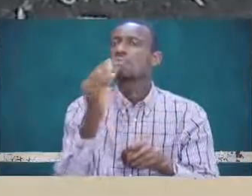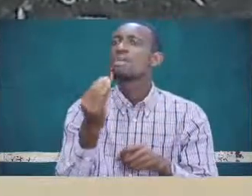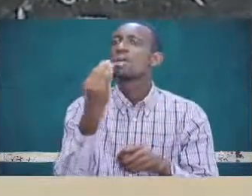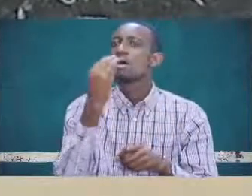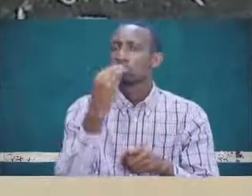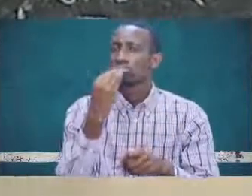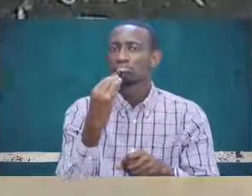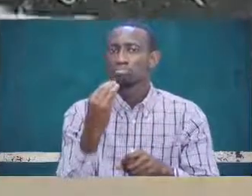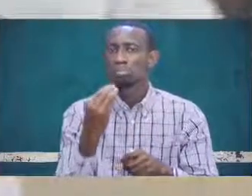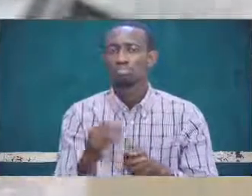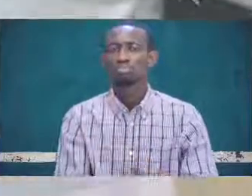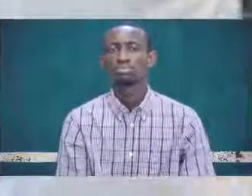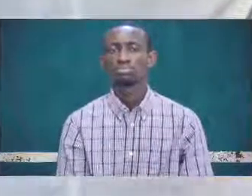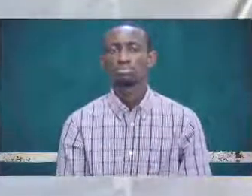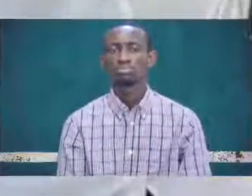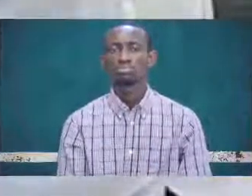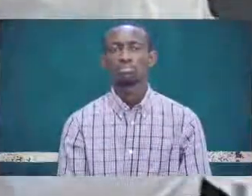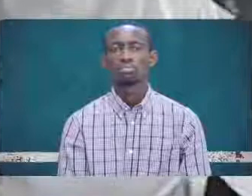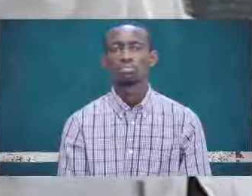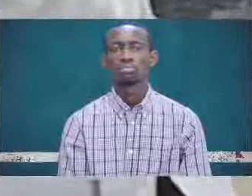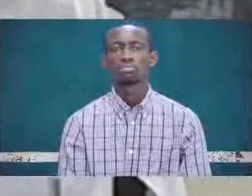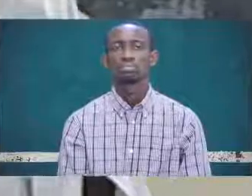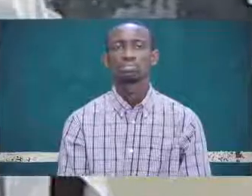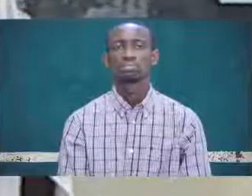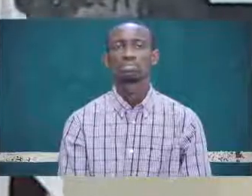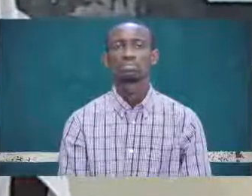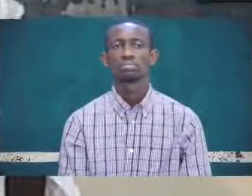chyma. After from there, the food